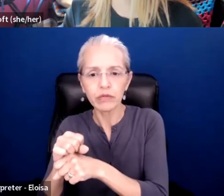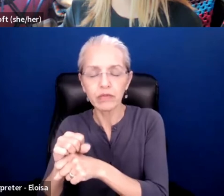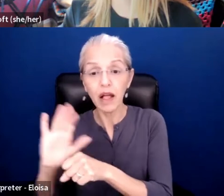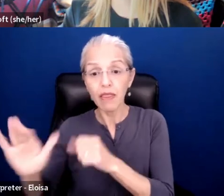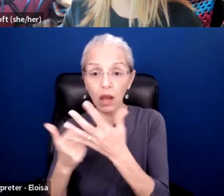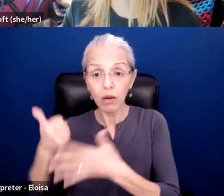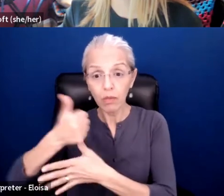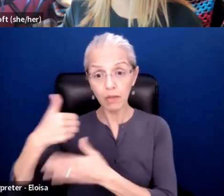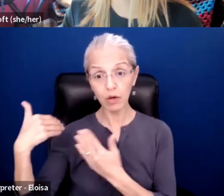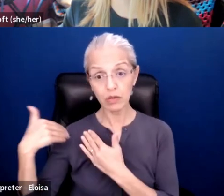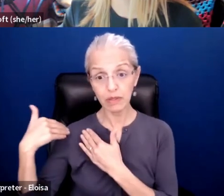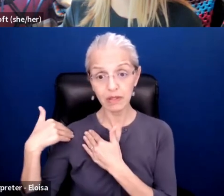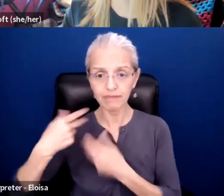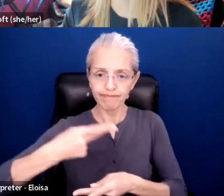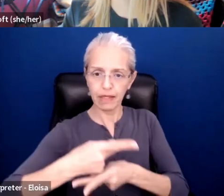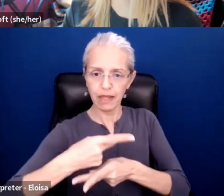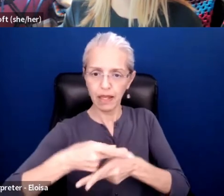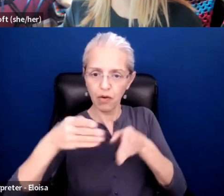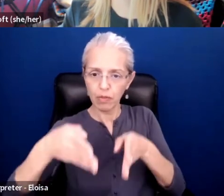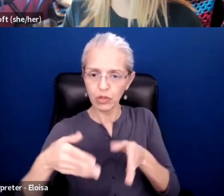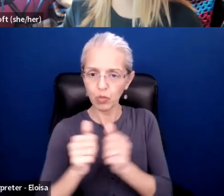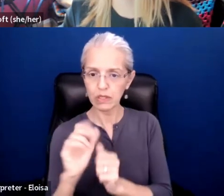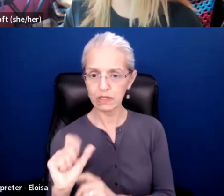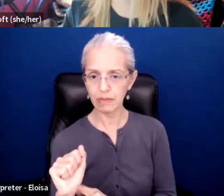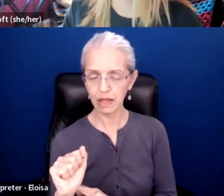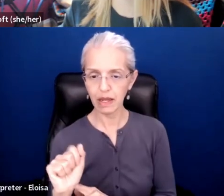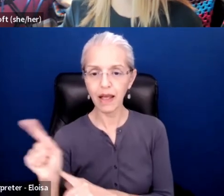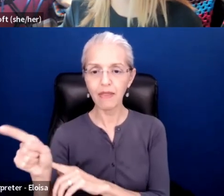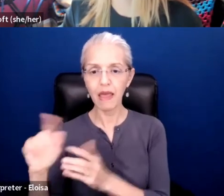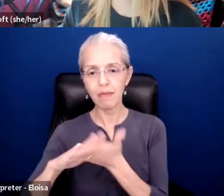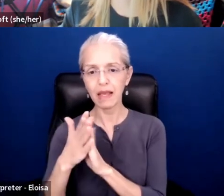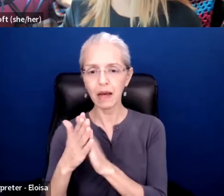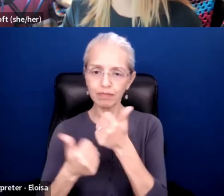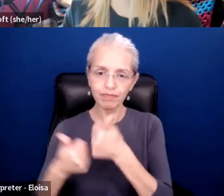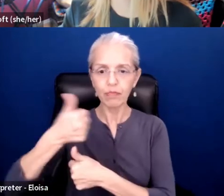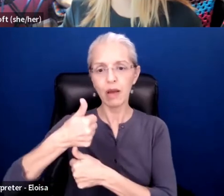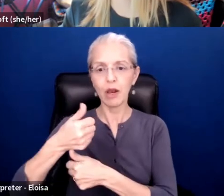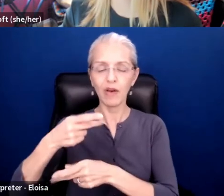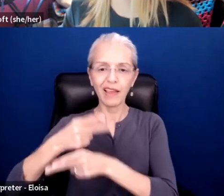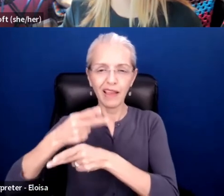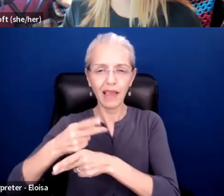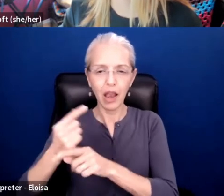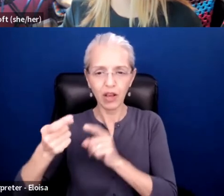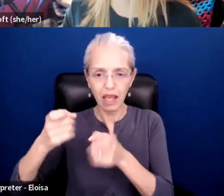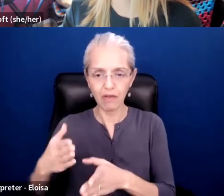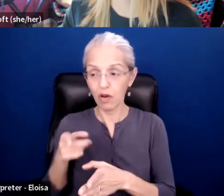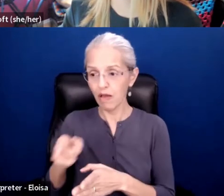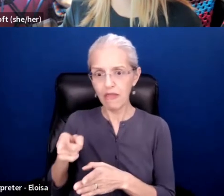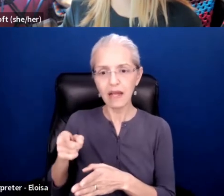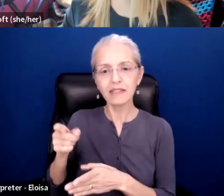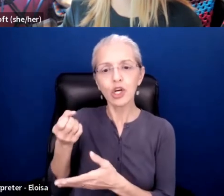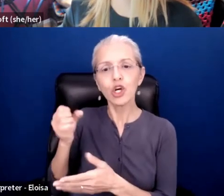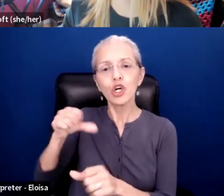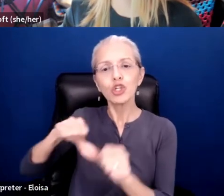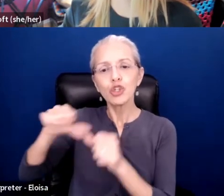primary responsibility is to care for the person with a disability. So they act as a primary caregiver. So that right there, you have a